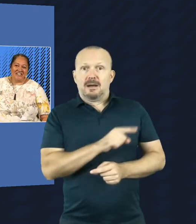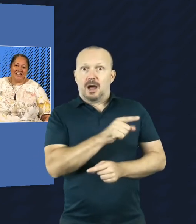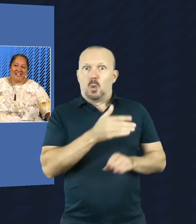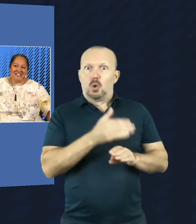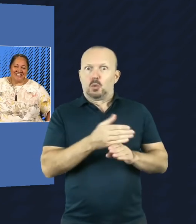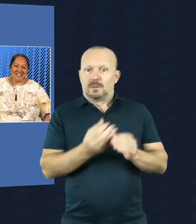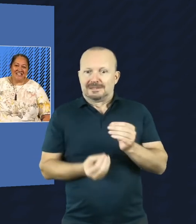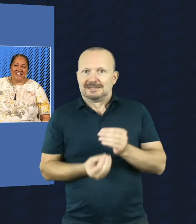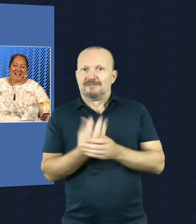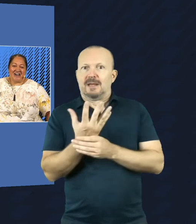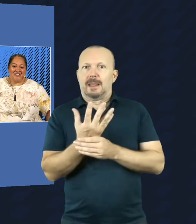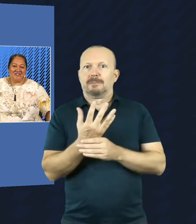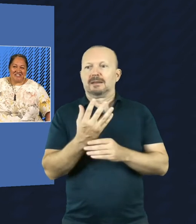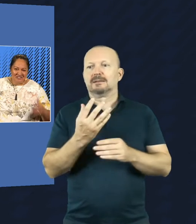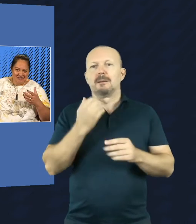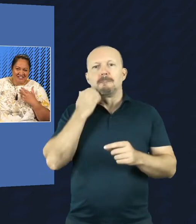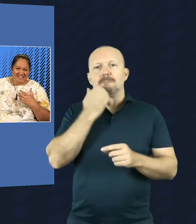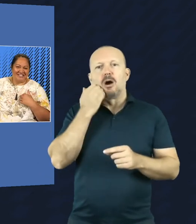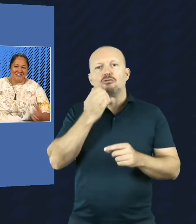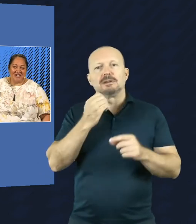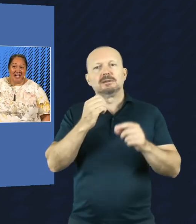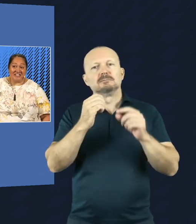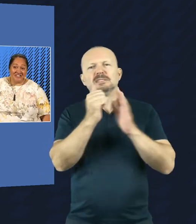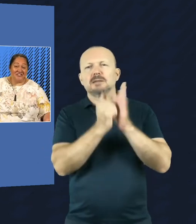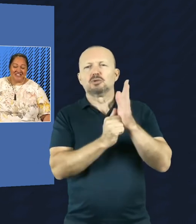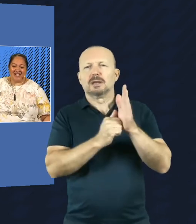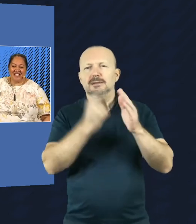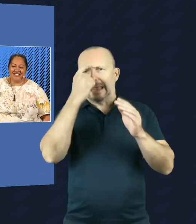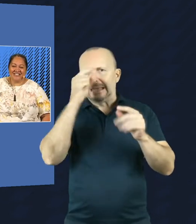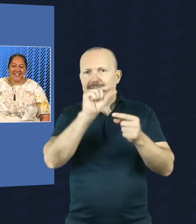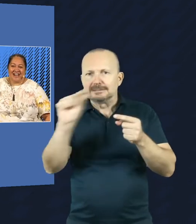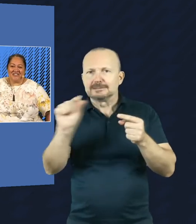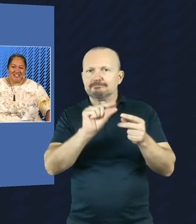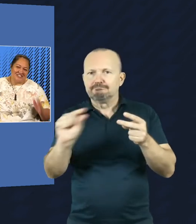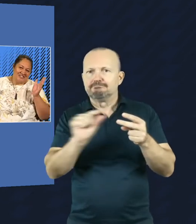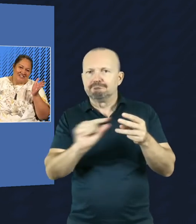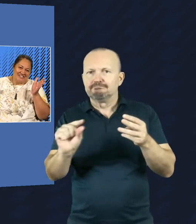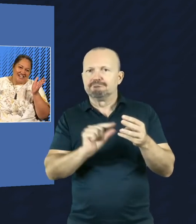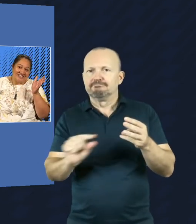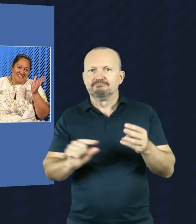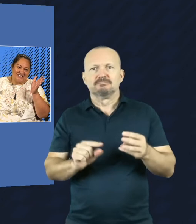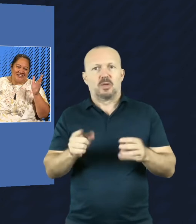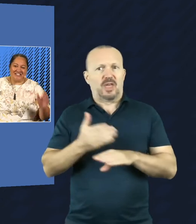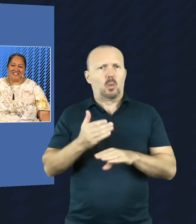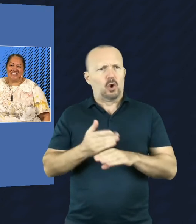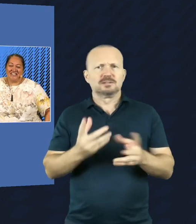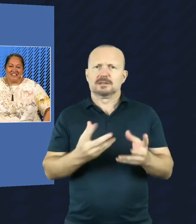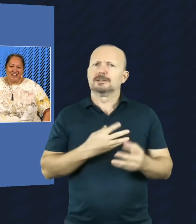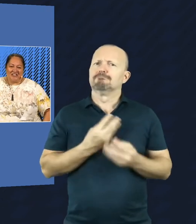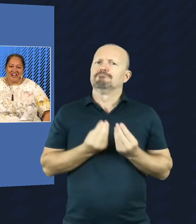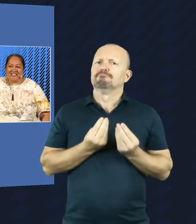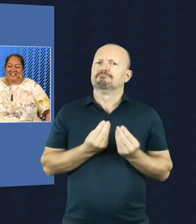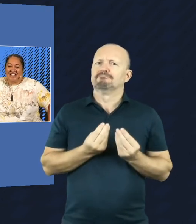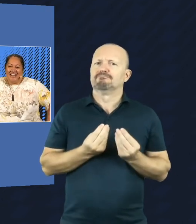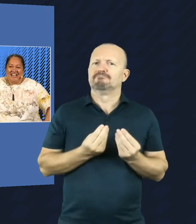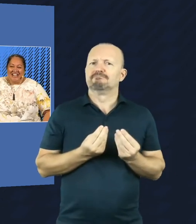Māori subject headings, which is very dear to my heart still today. So I just want to shout out to you guys, you